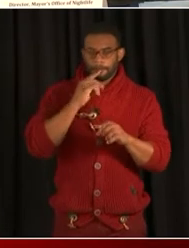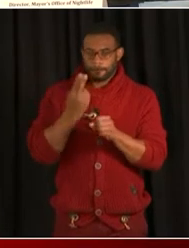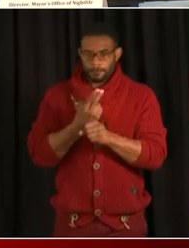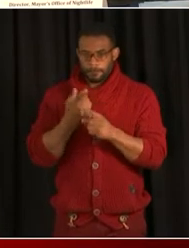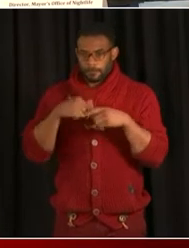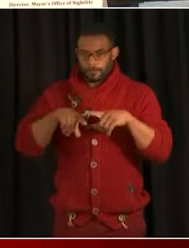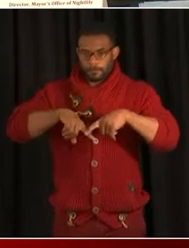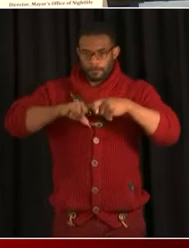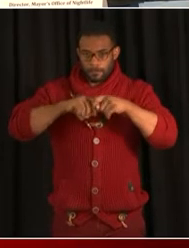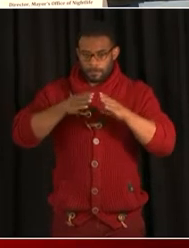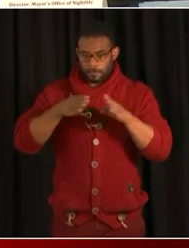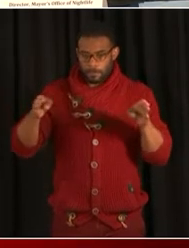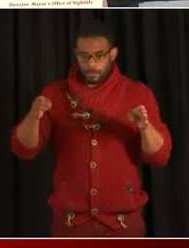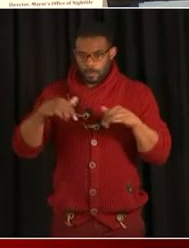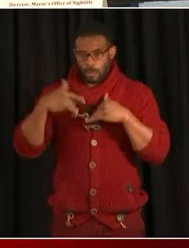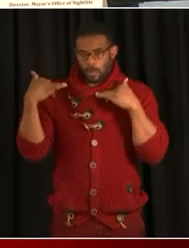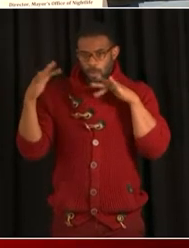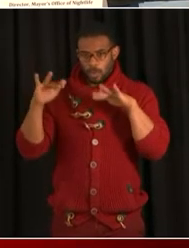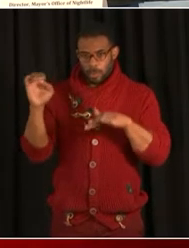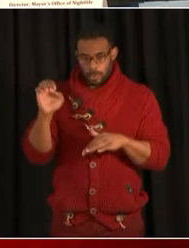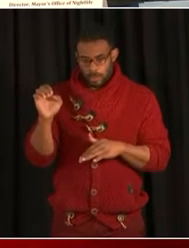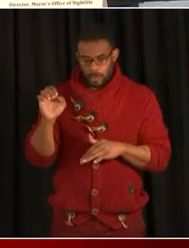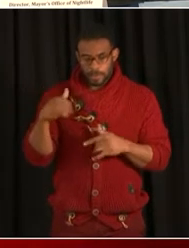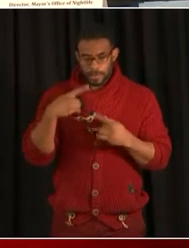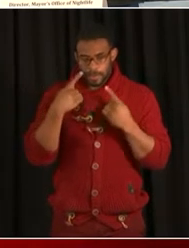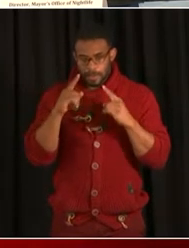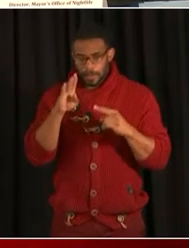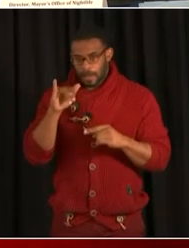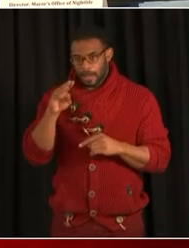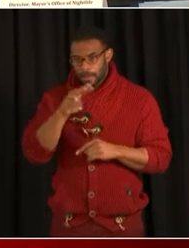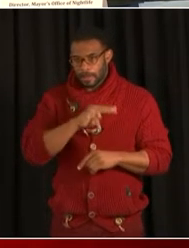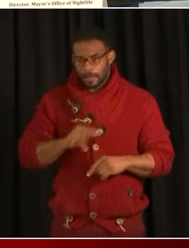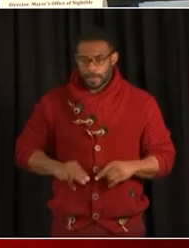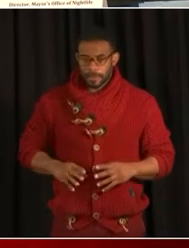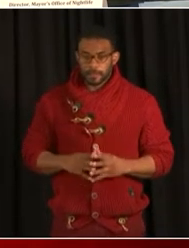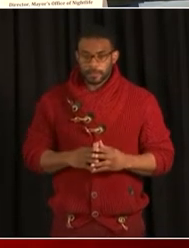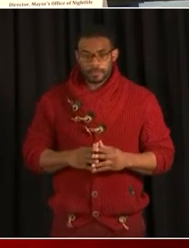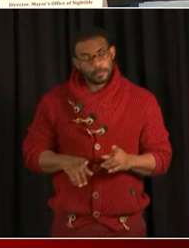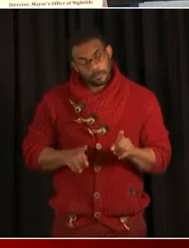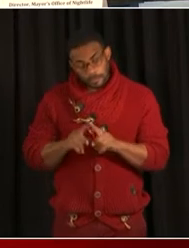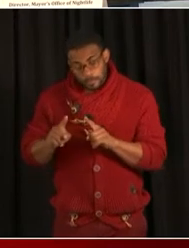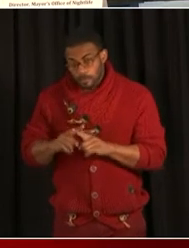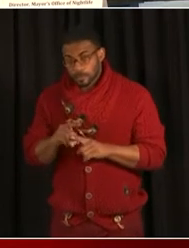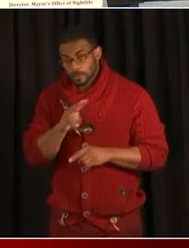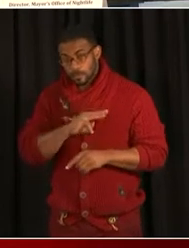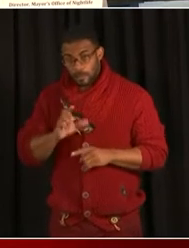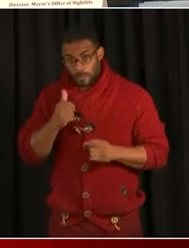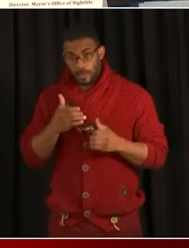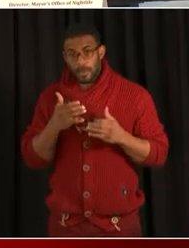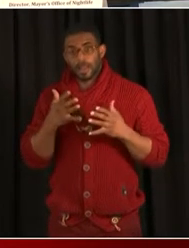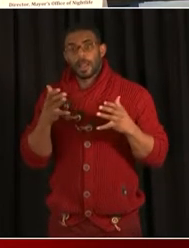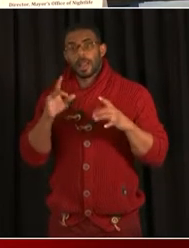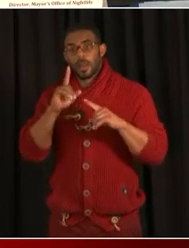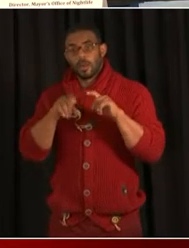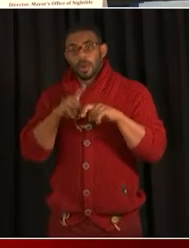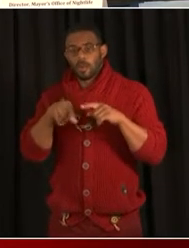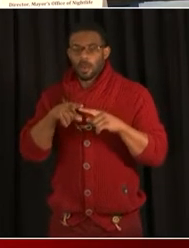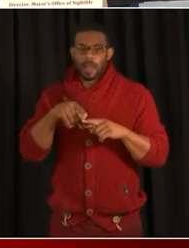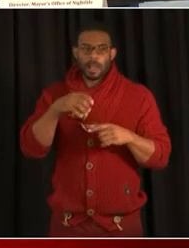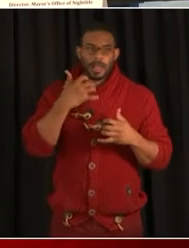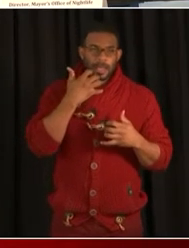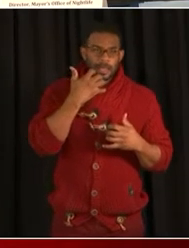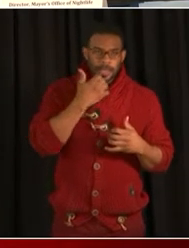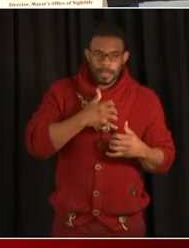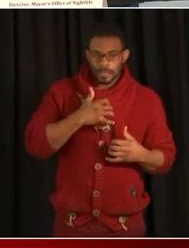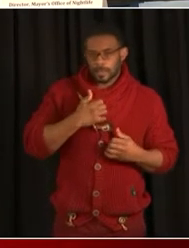being used during a snow emergency that's been declared by the mayor. Additionally, there's been a lot of questions around